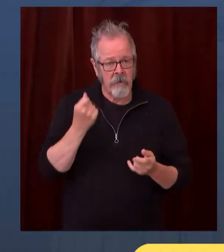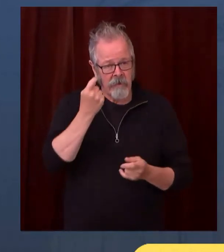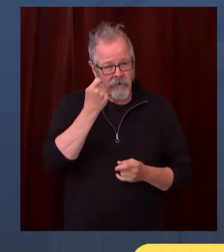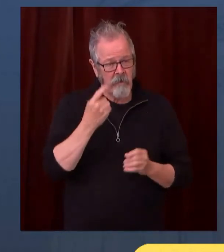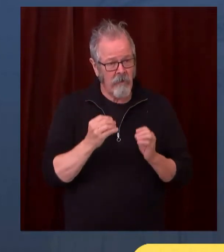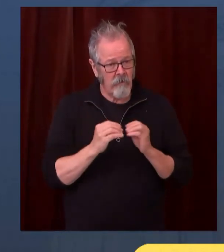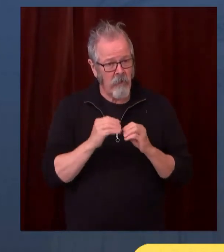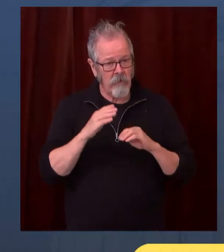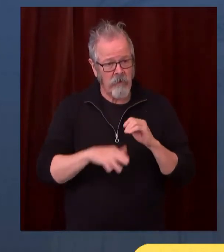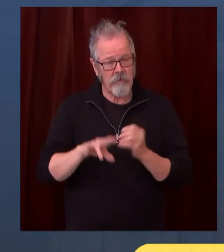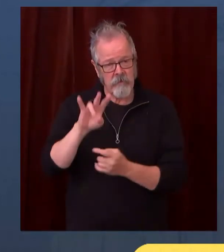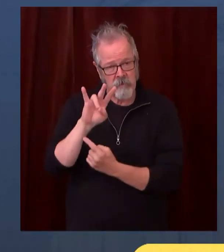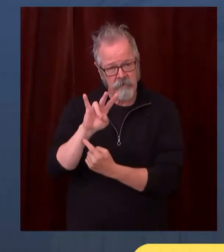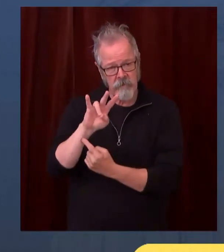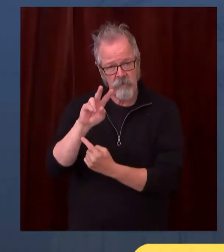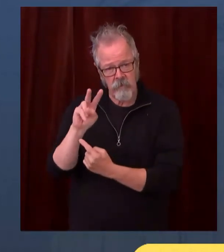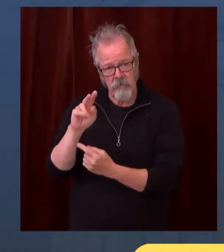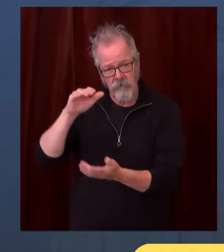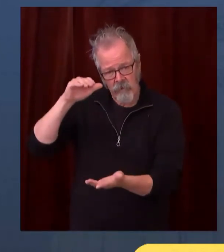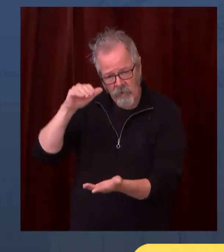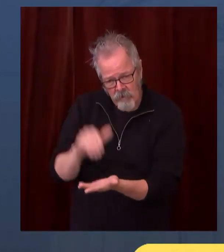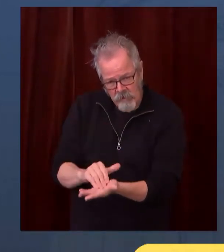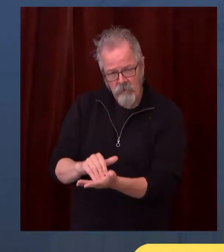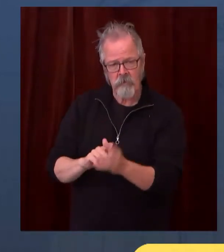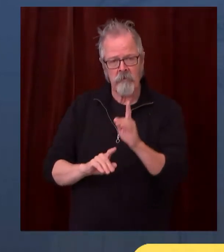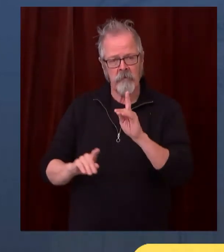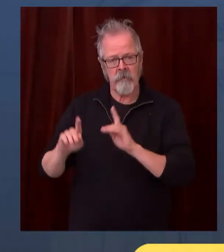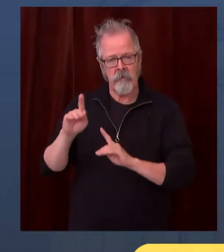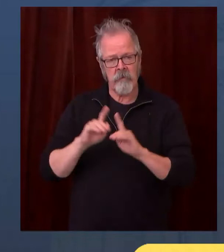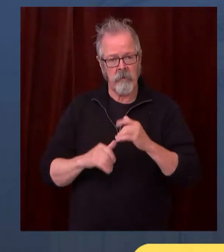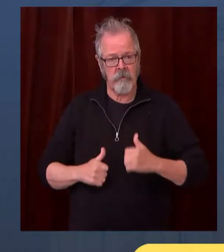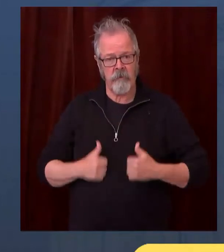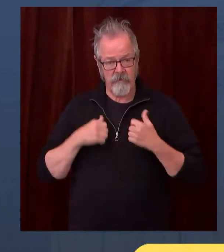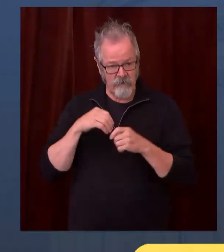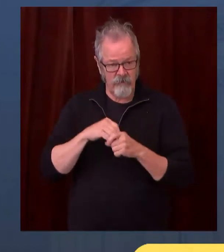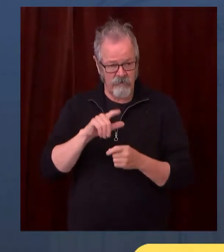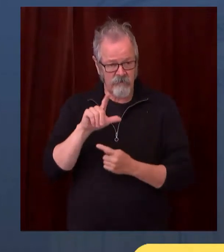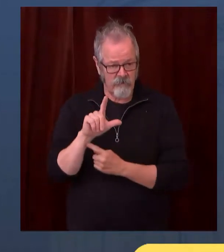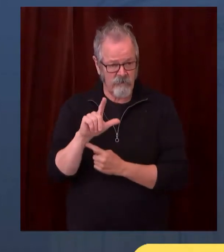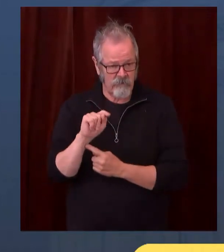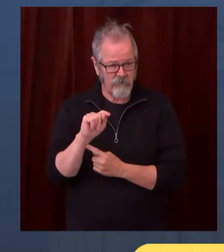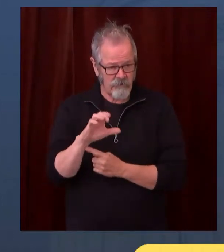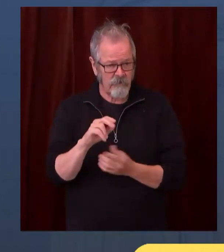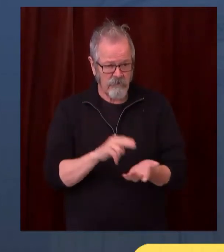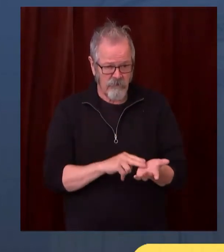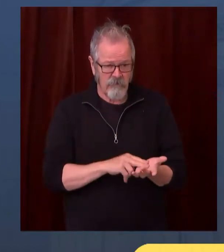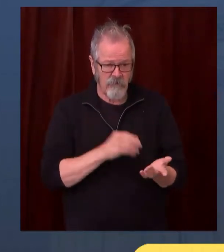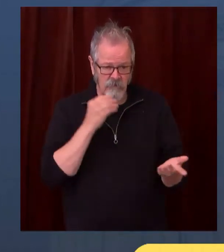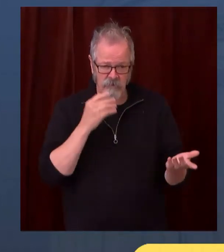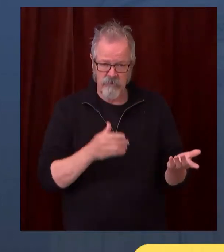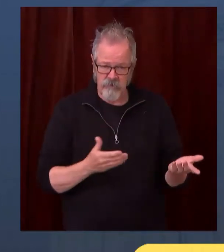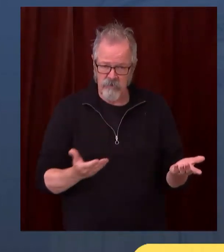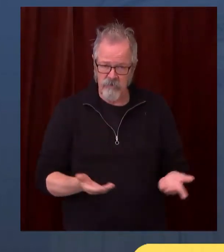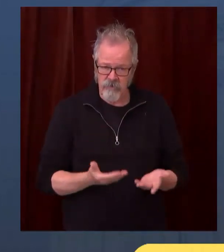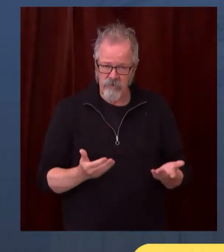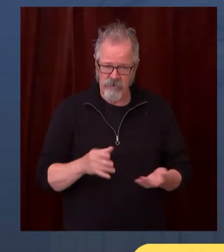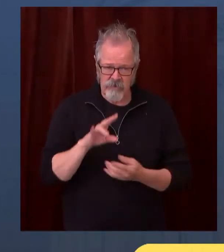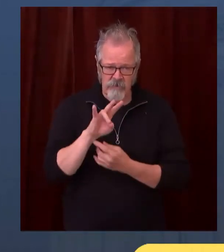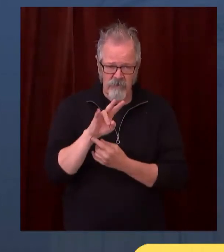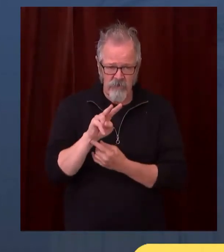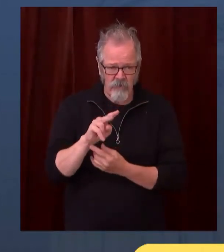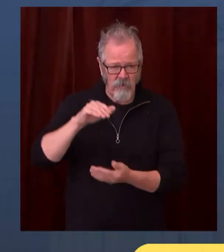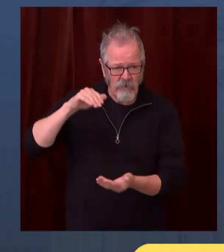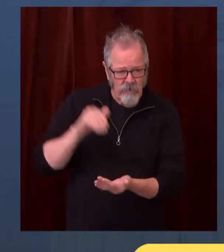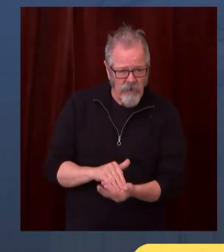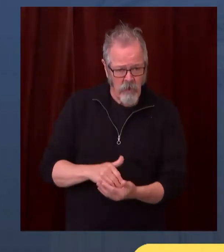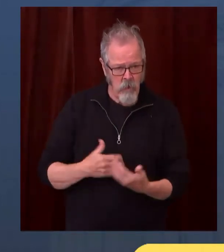some big, some small. We're starting with nursing homes, which is complete, and assisted living with memory